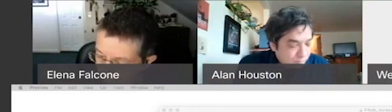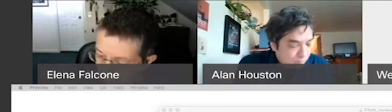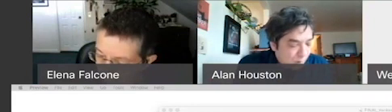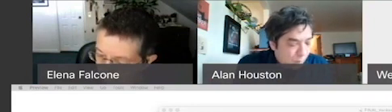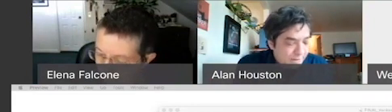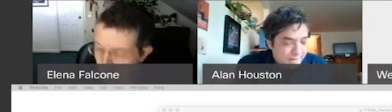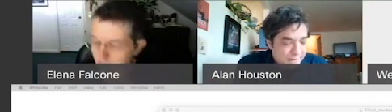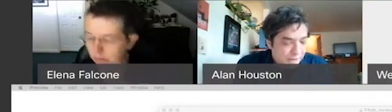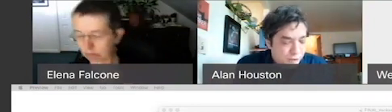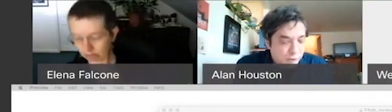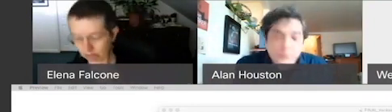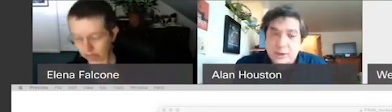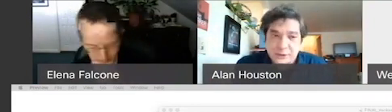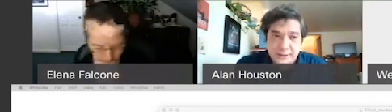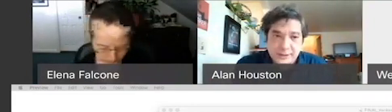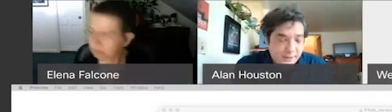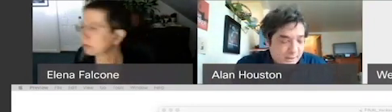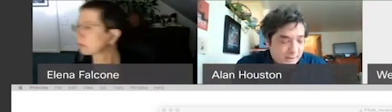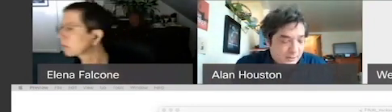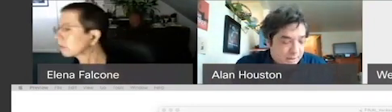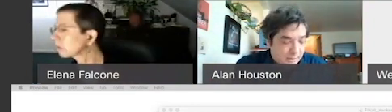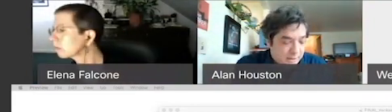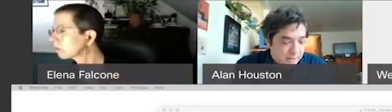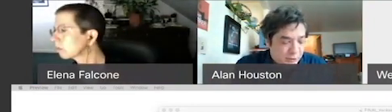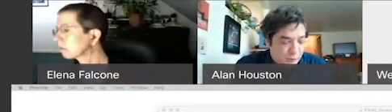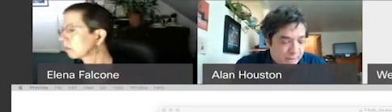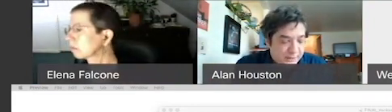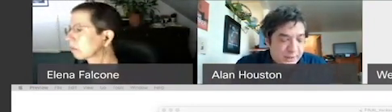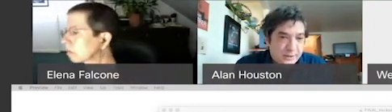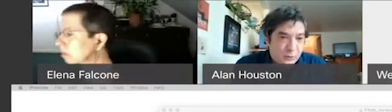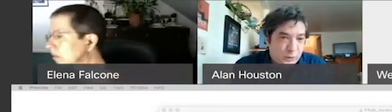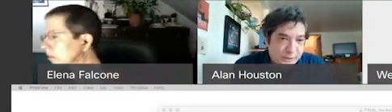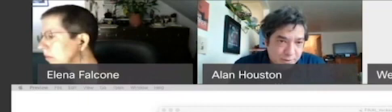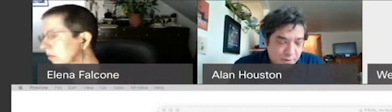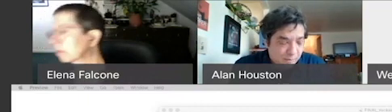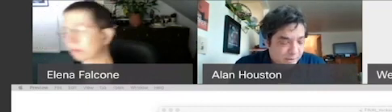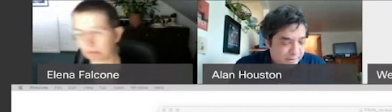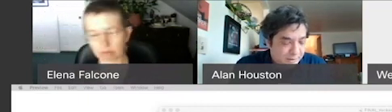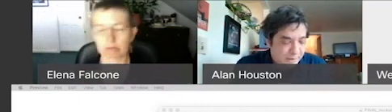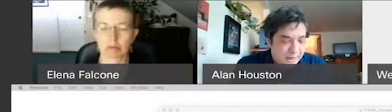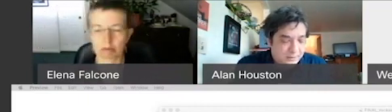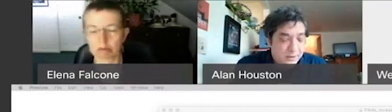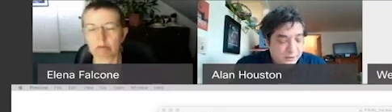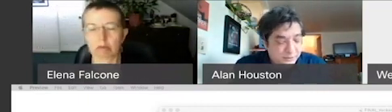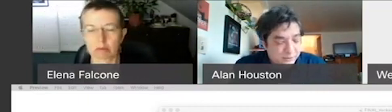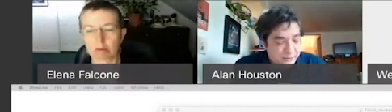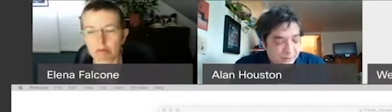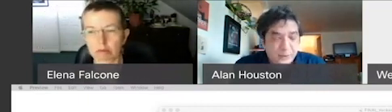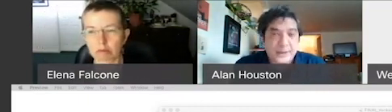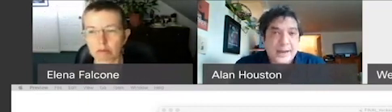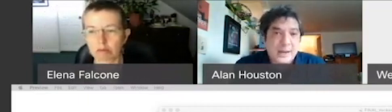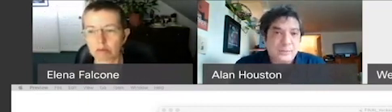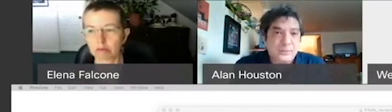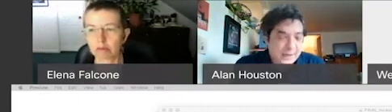is a joint project between the Westchester Library System and the Yonkers Public Library, aimed